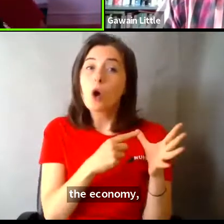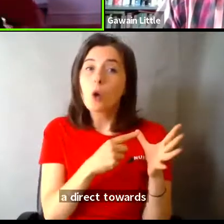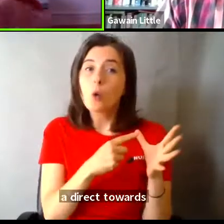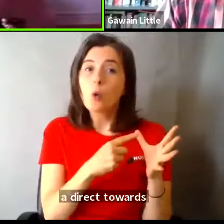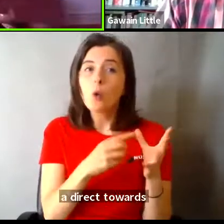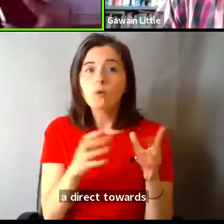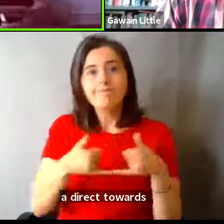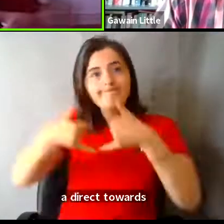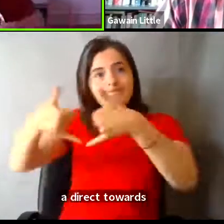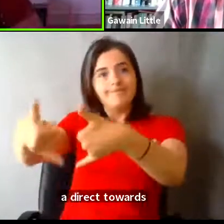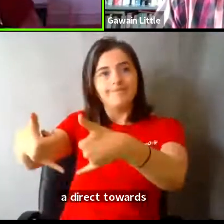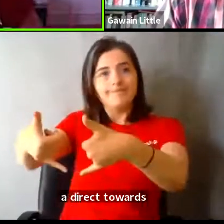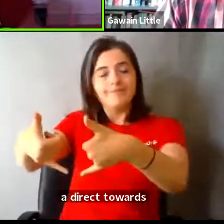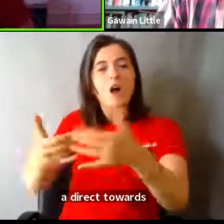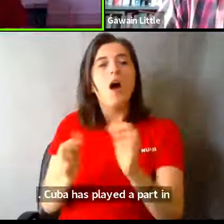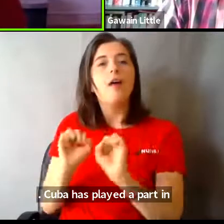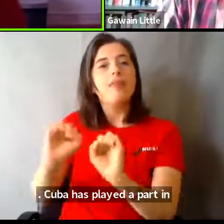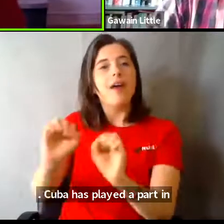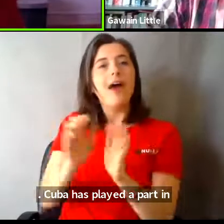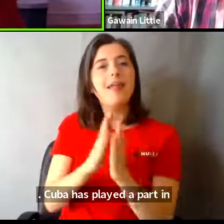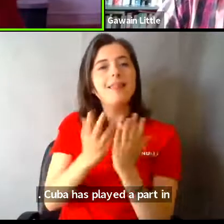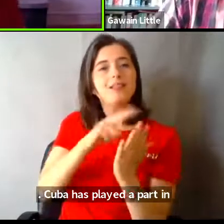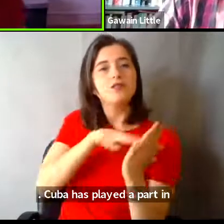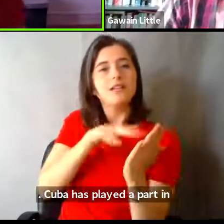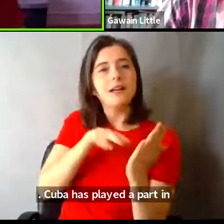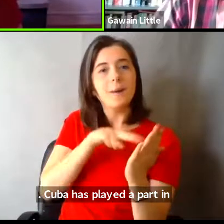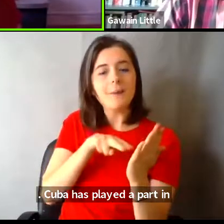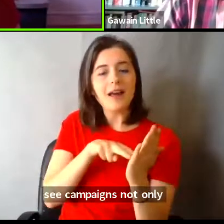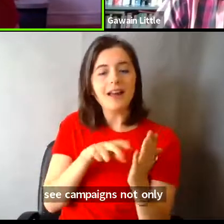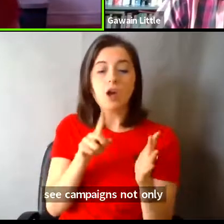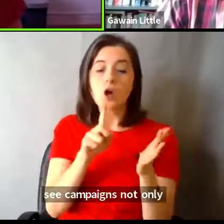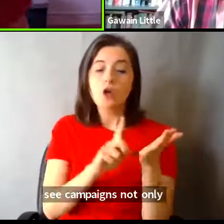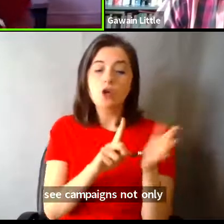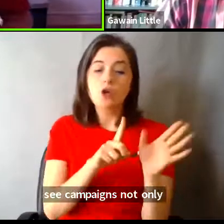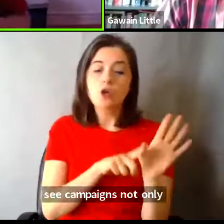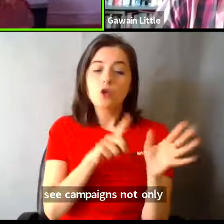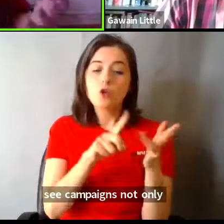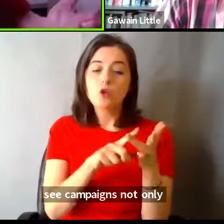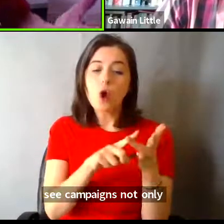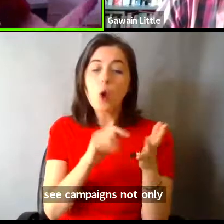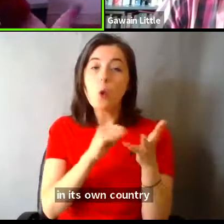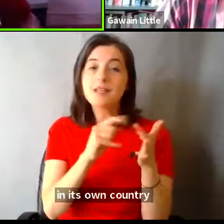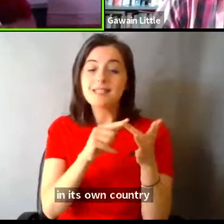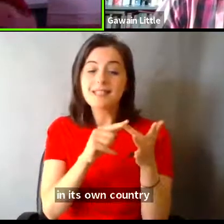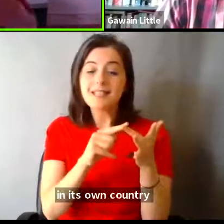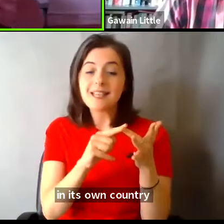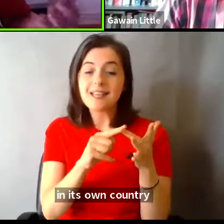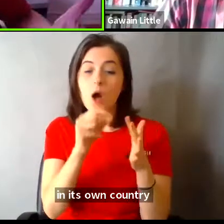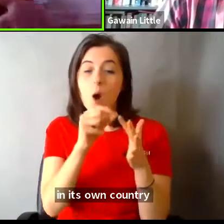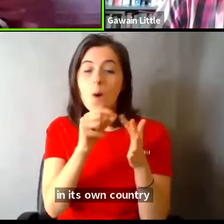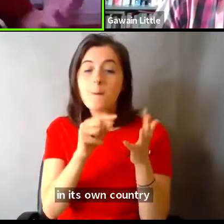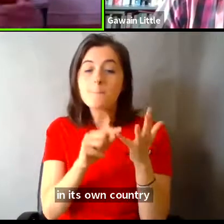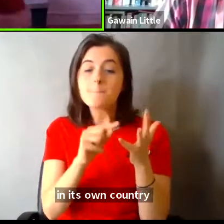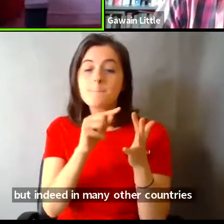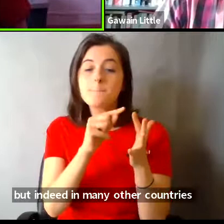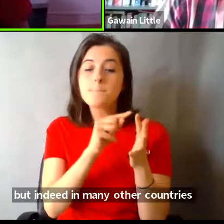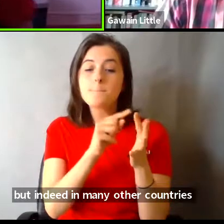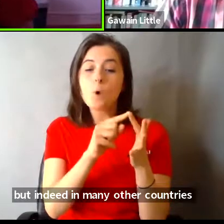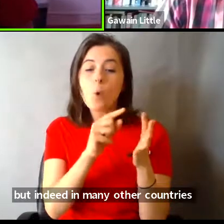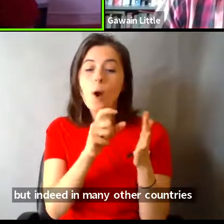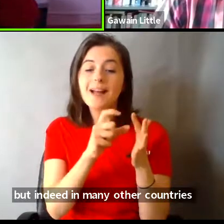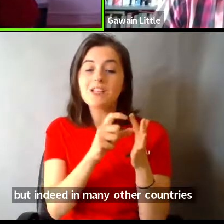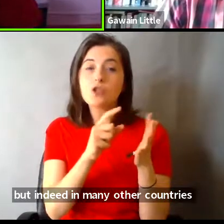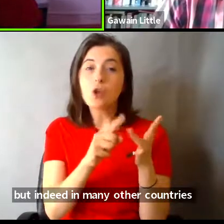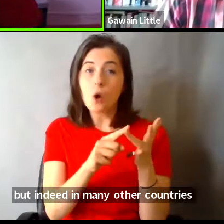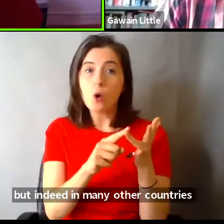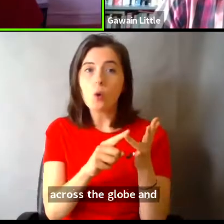which was a literacy campaign which has been used in many, many countries, including places like New Zealand and Spain and other